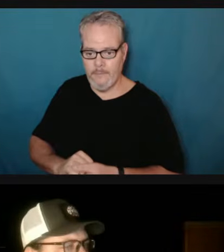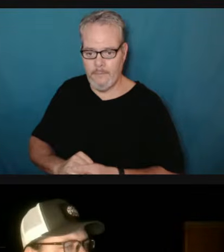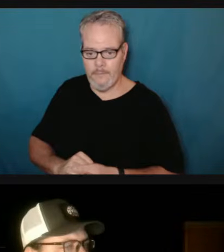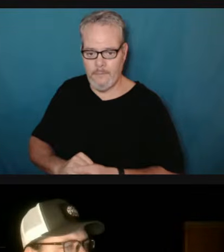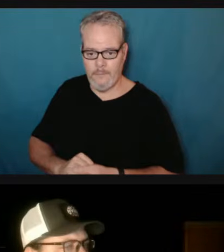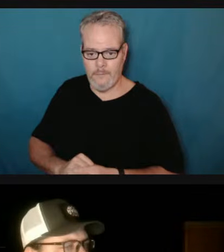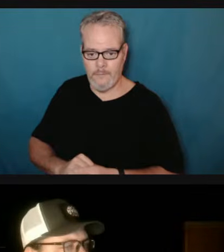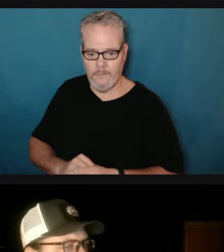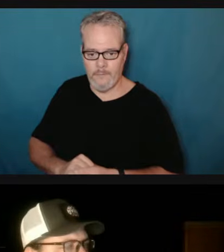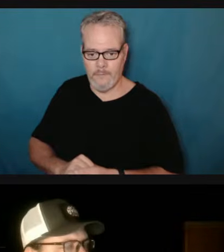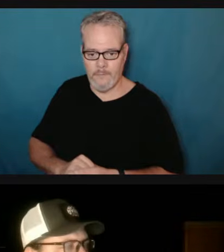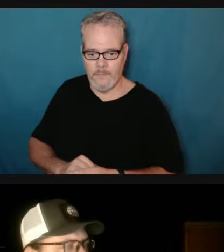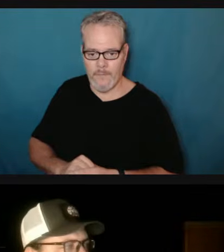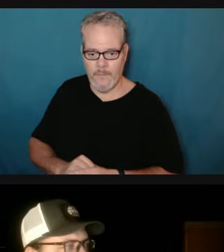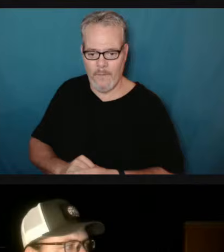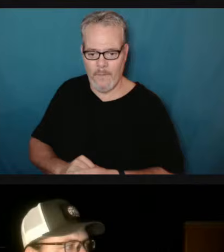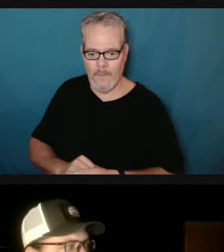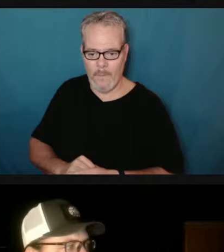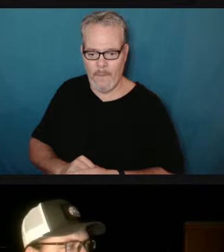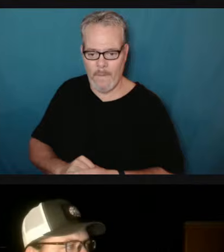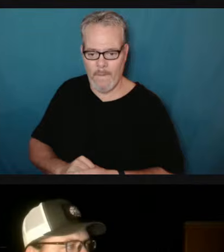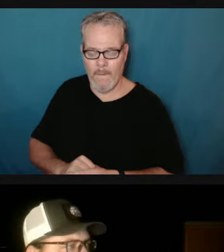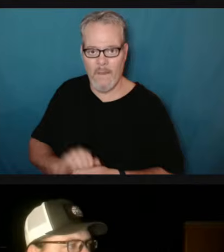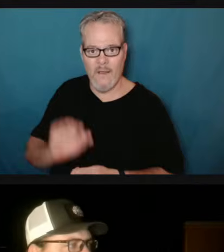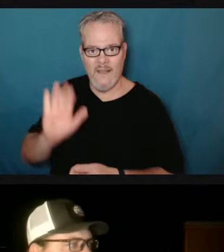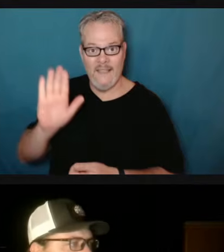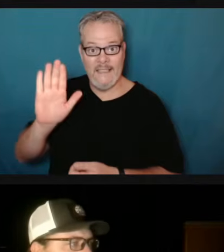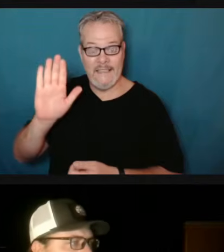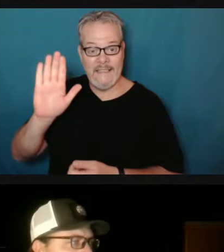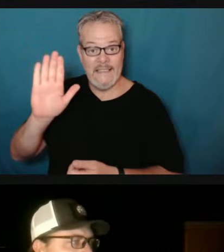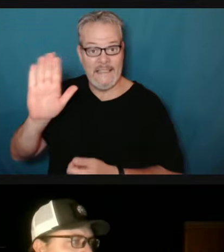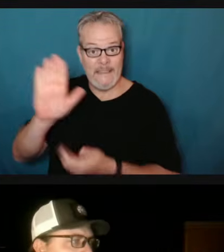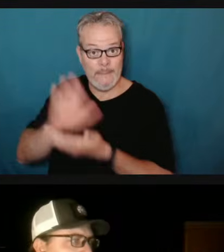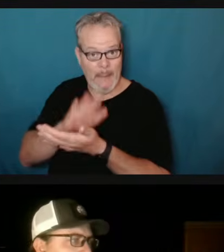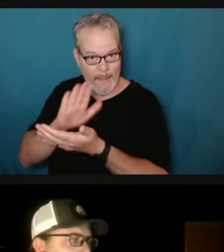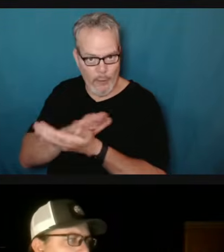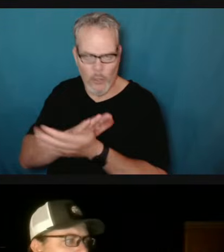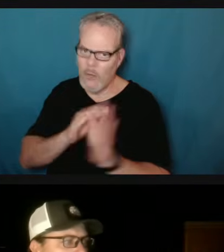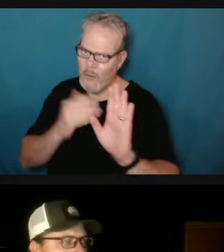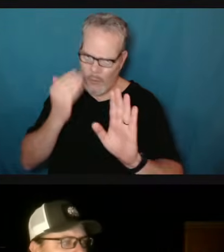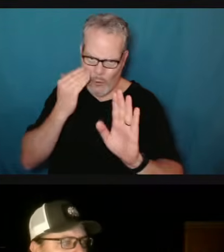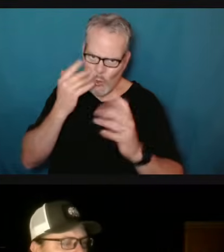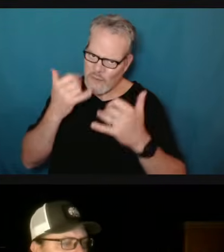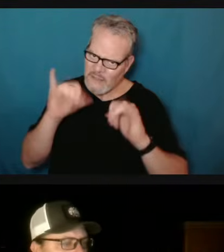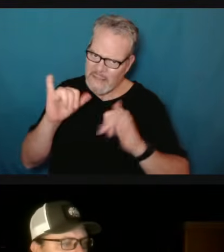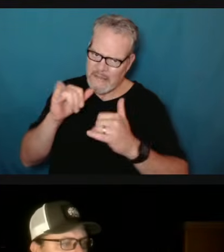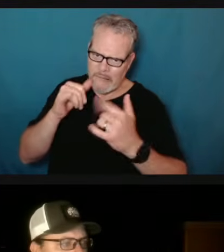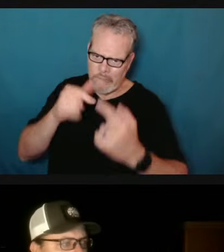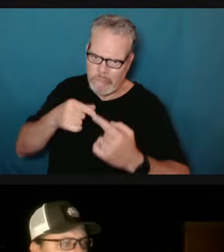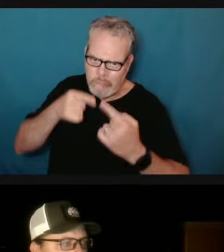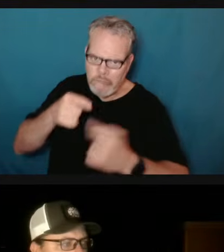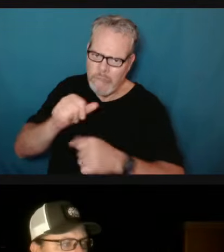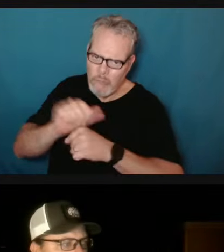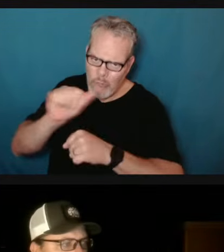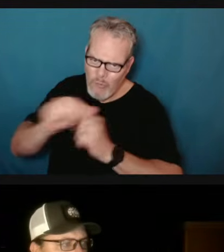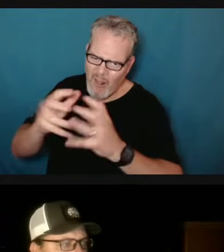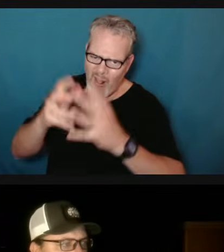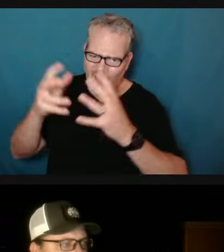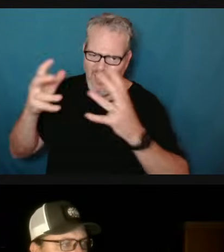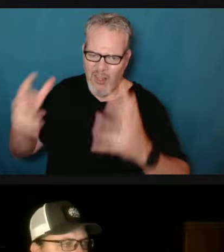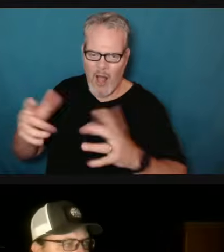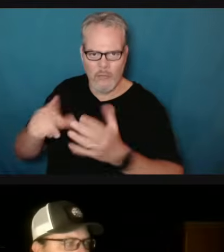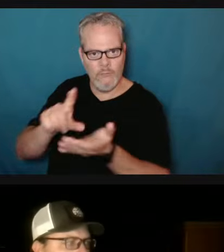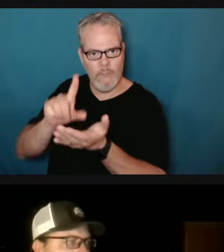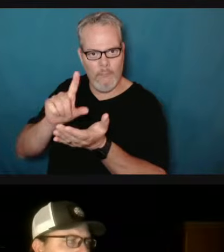His scientific paper was in review. You know, it still takes a while to get these papers out. And it was no different back then, a little